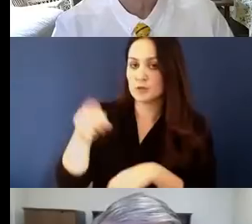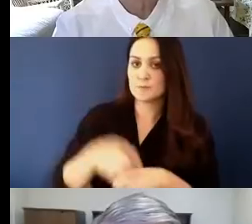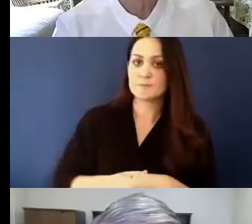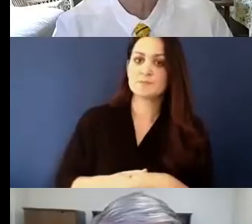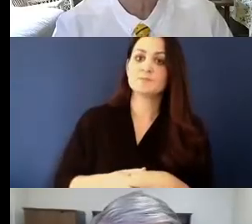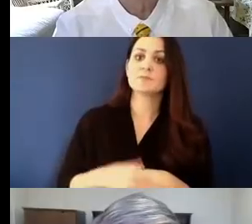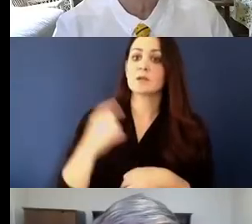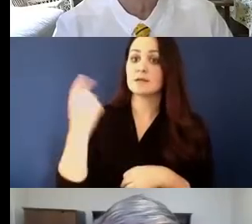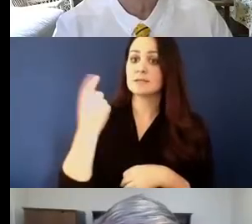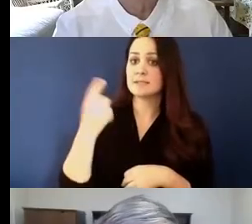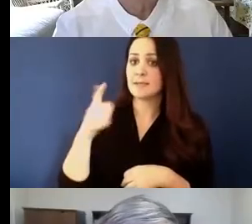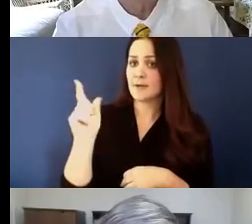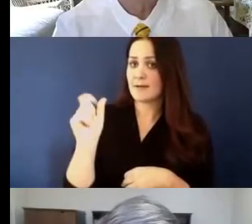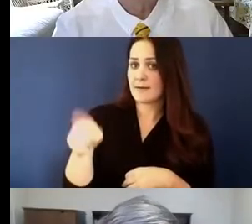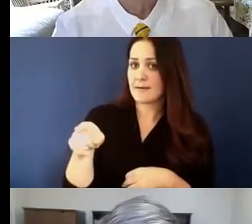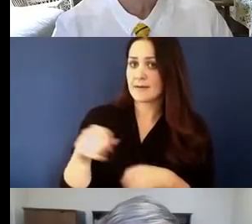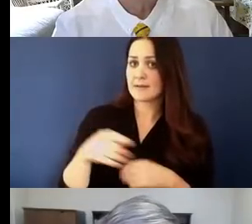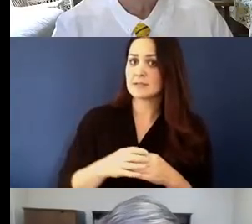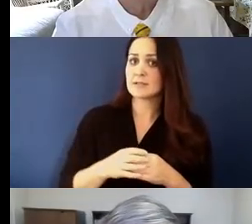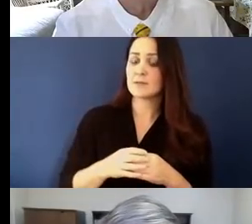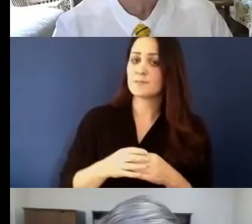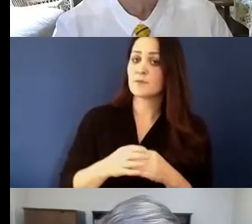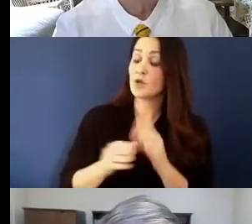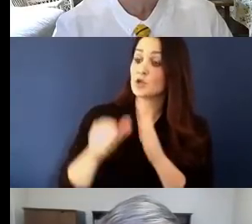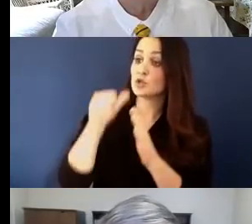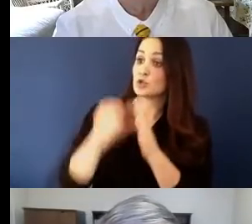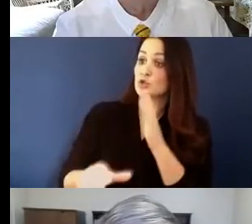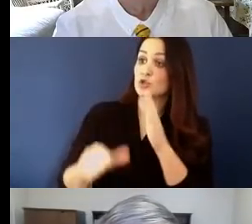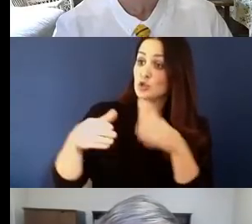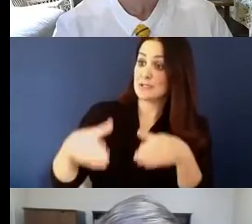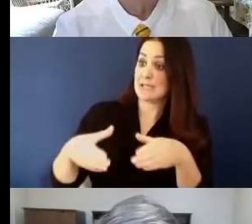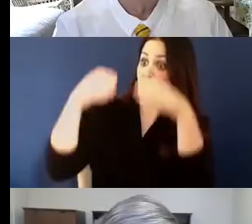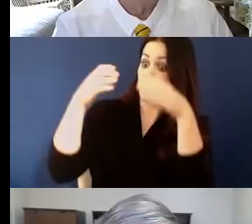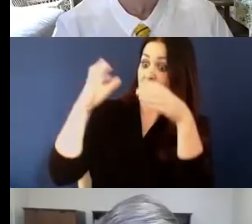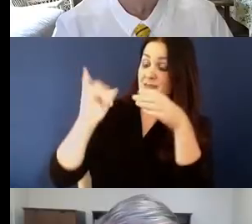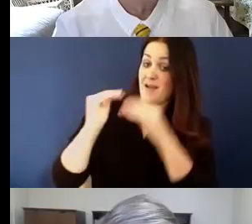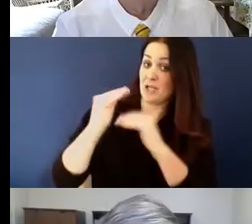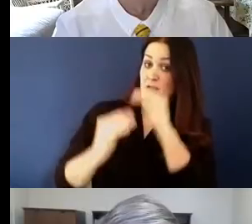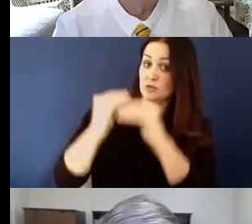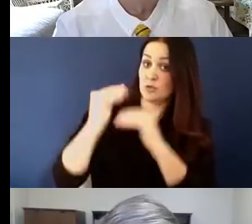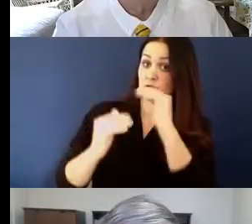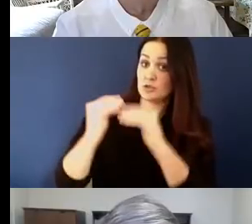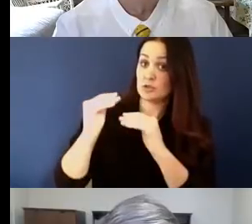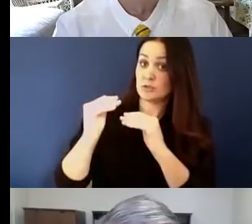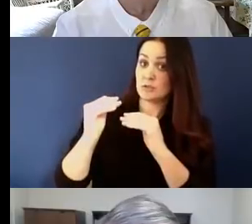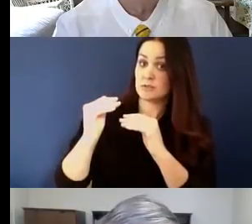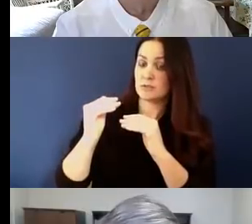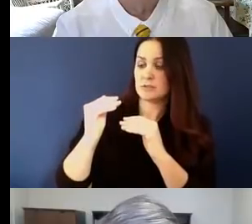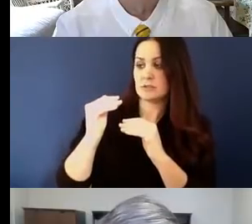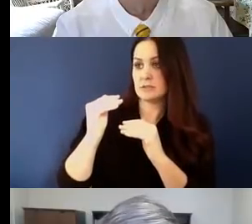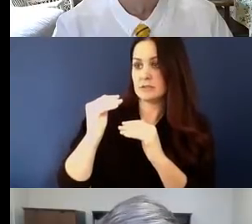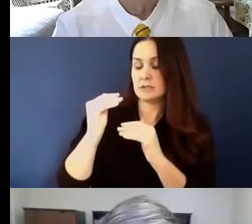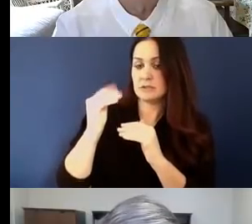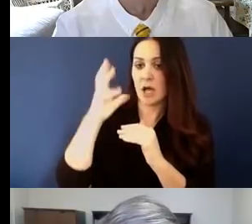Somebody is asking, did the surgical tower construction, by which I think he or she must mean the new inpatient